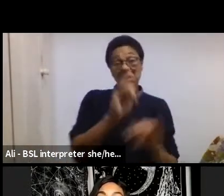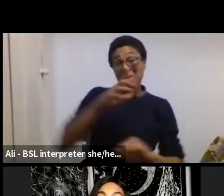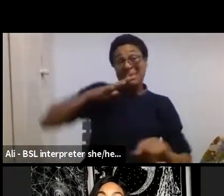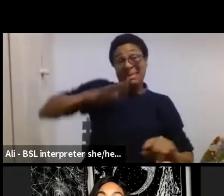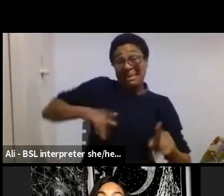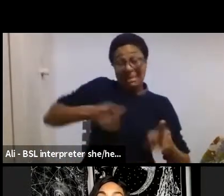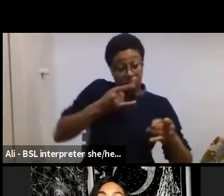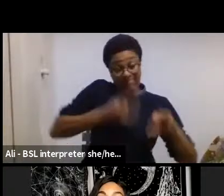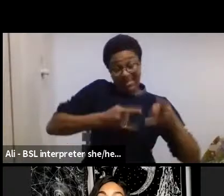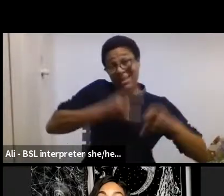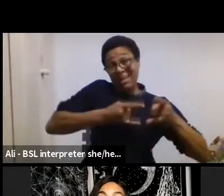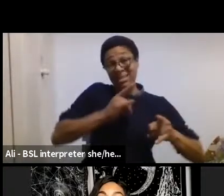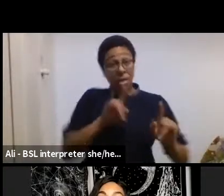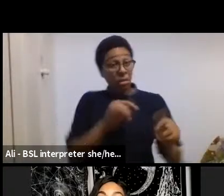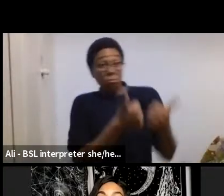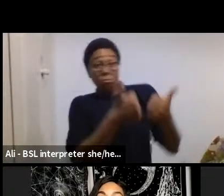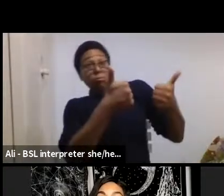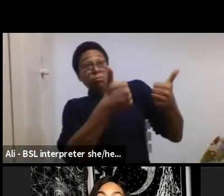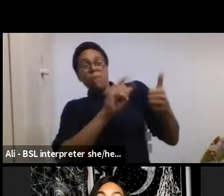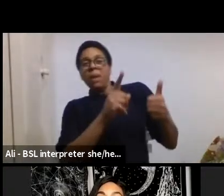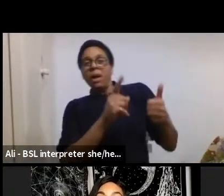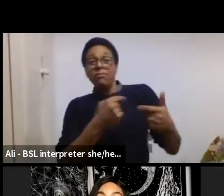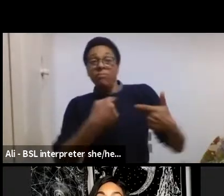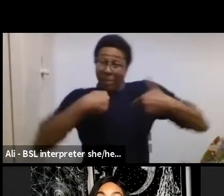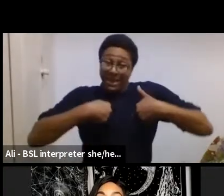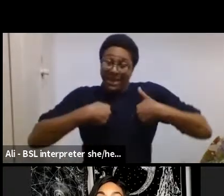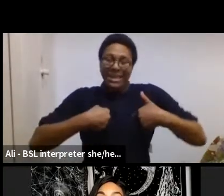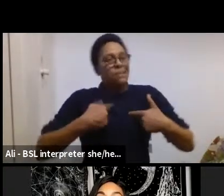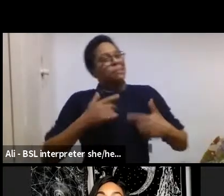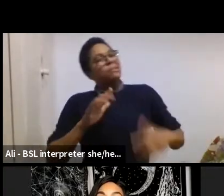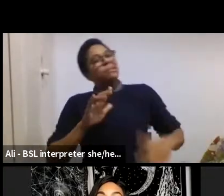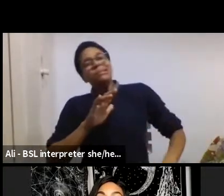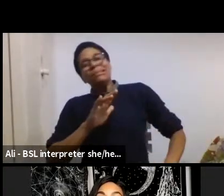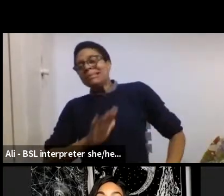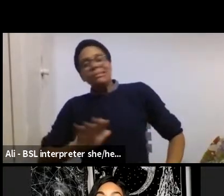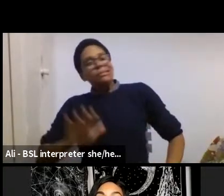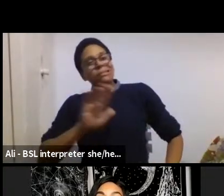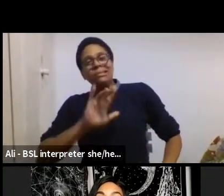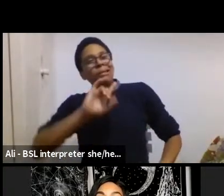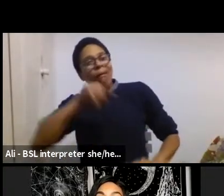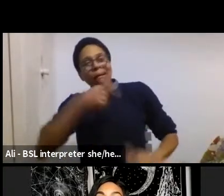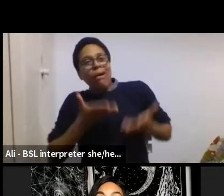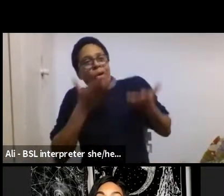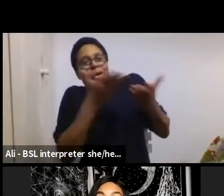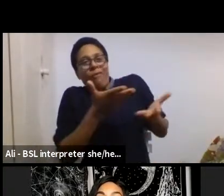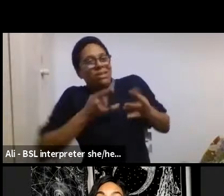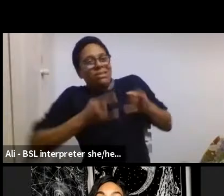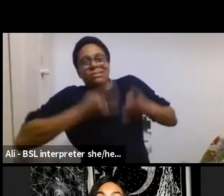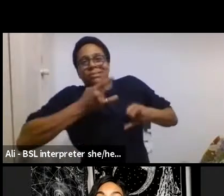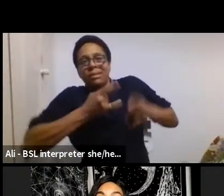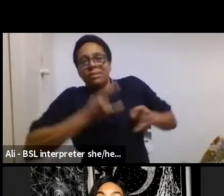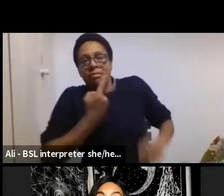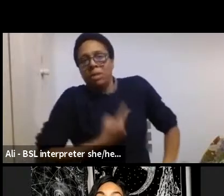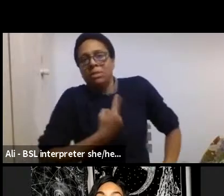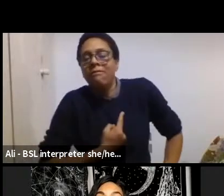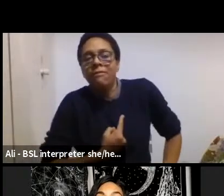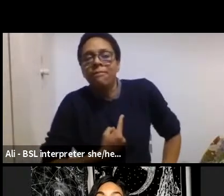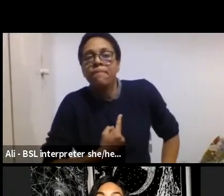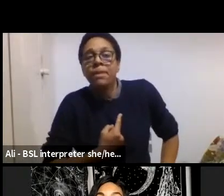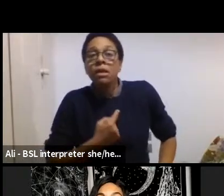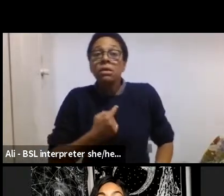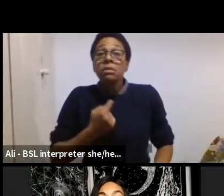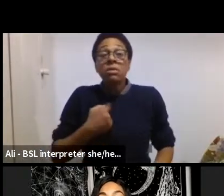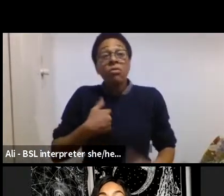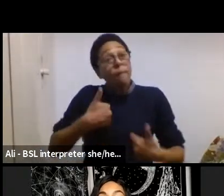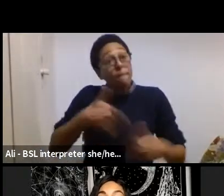and that's perfectly okay. It's just not something that I would be able to provide to someone. So whilst I've dated in the